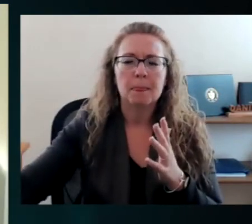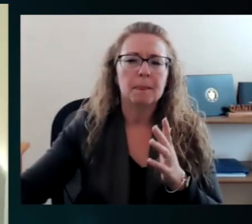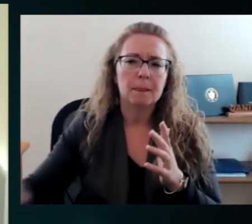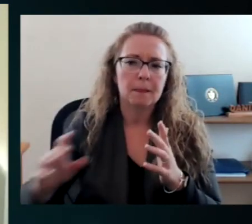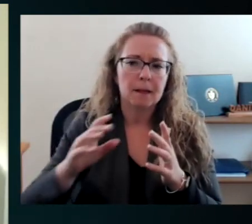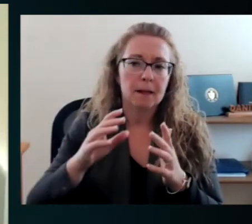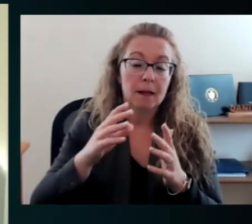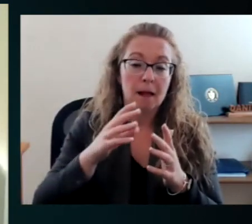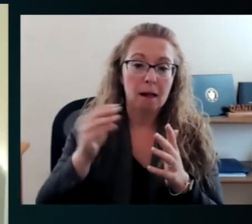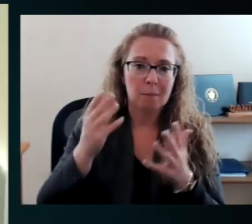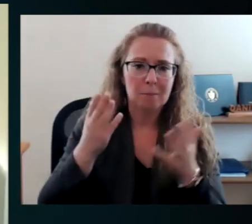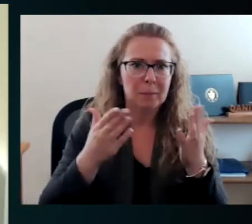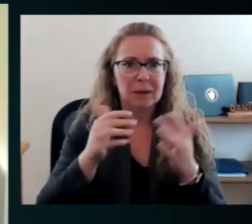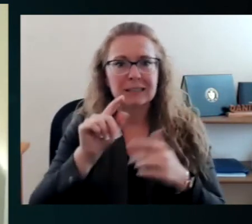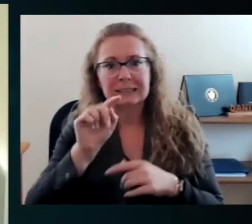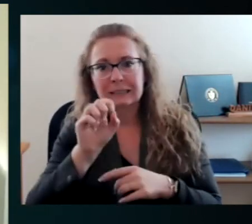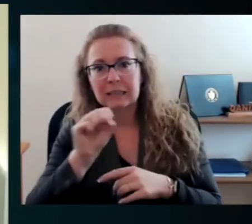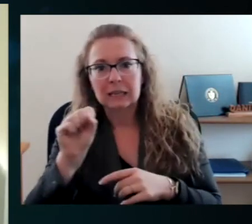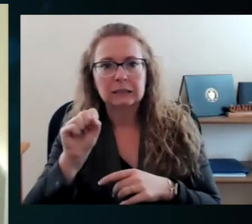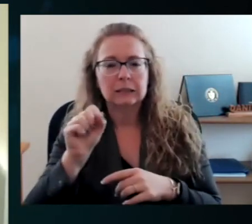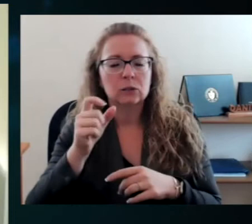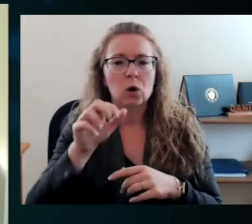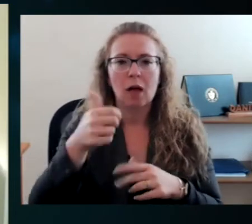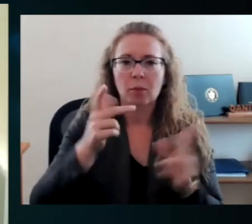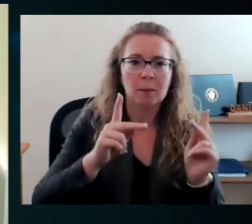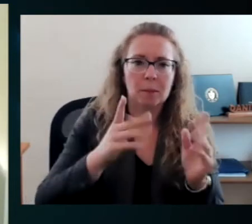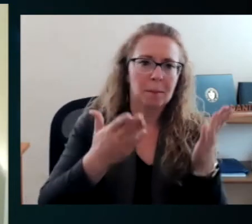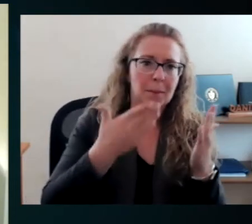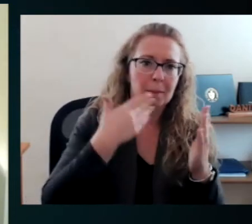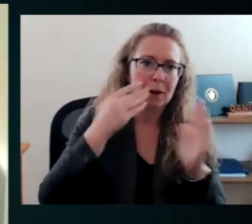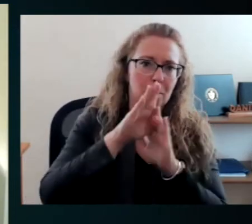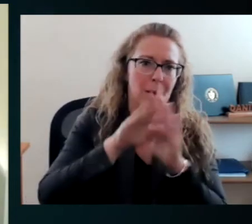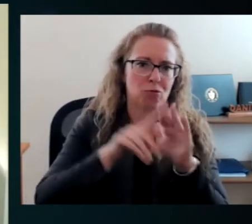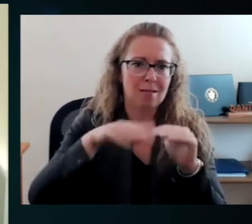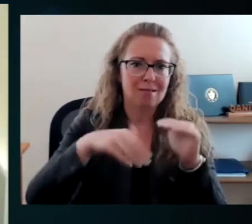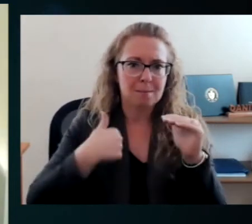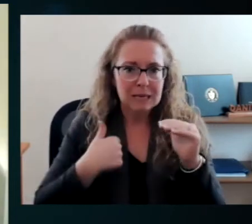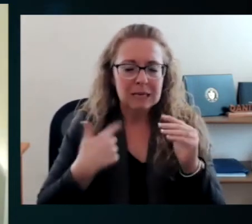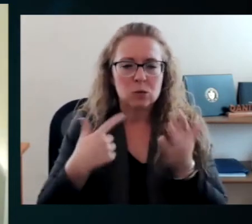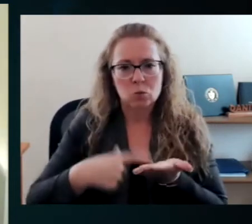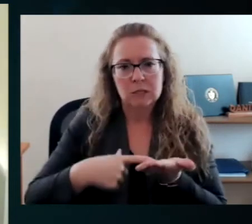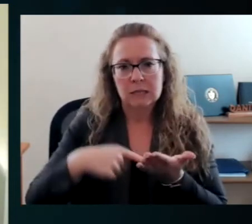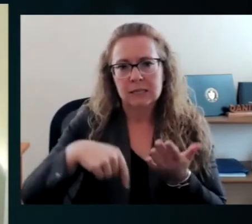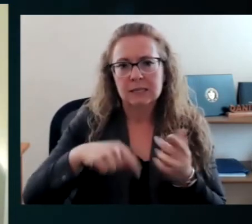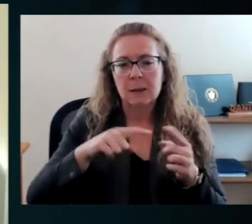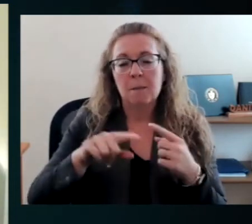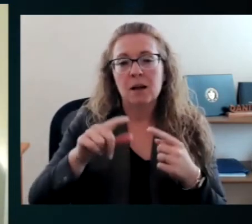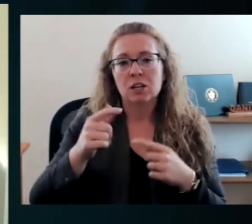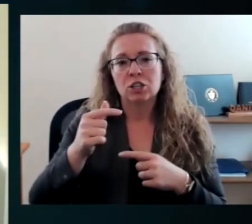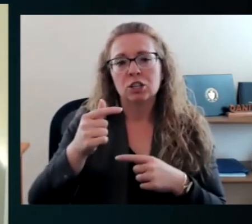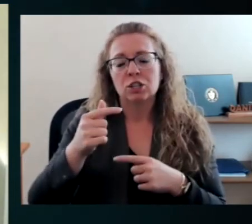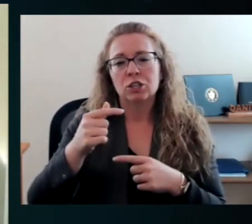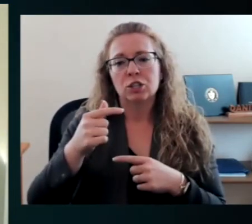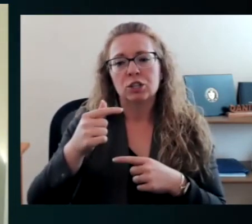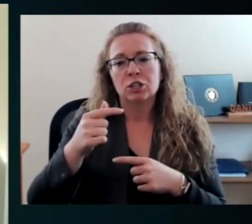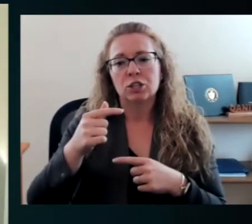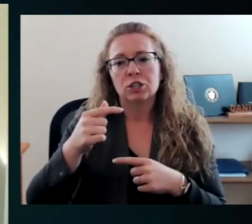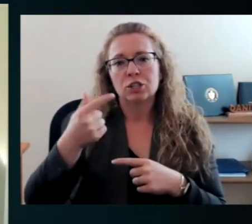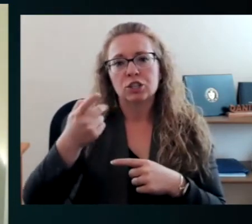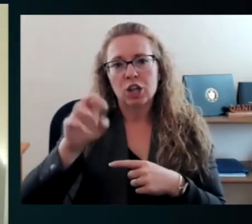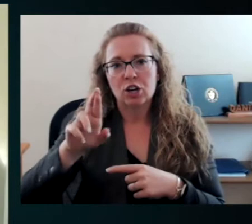more background than me to talk about this, but gender identity is something that is not